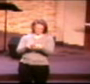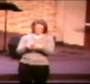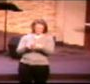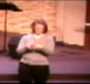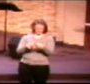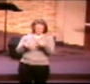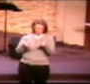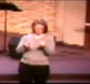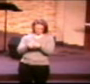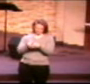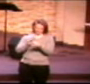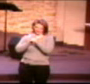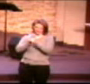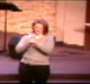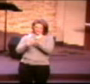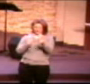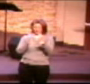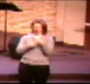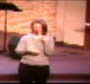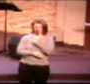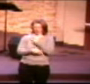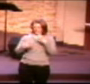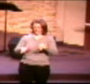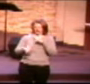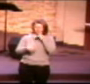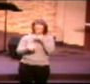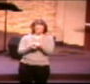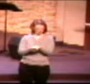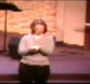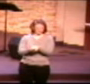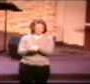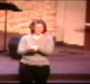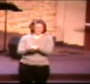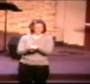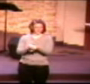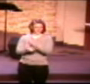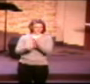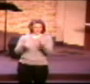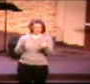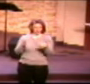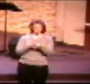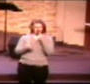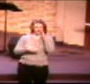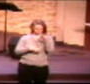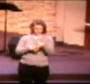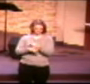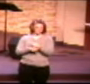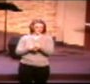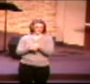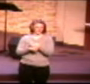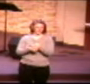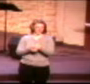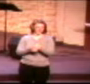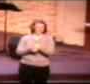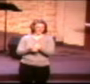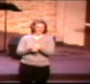of all that we have promised. As a symbol of all that we have promised. And all that we shall share. All that we shall